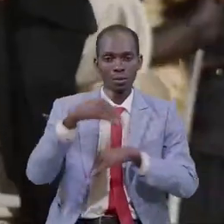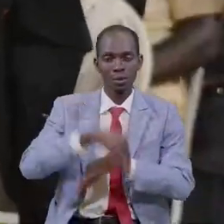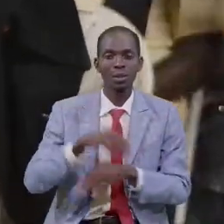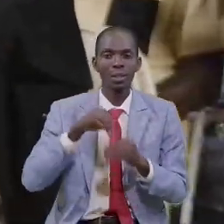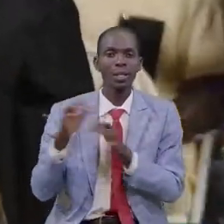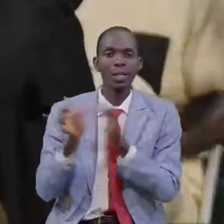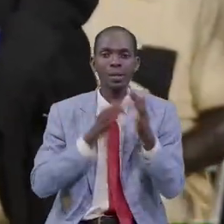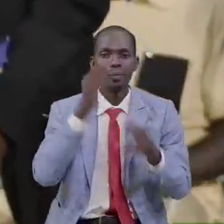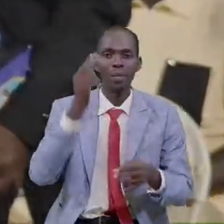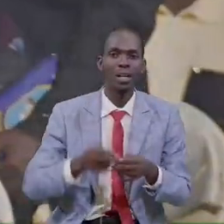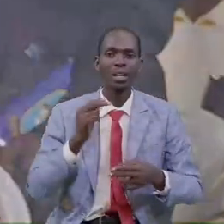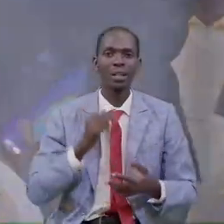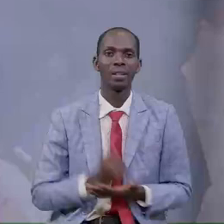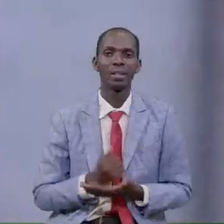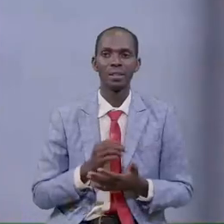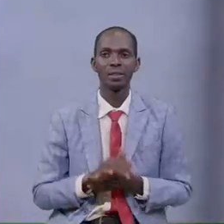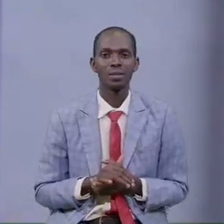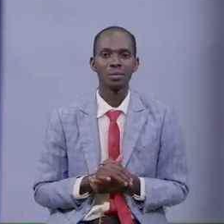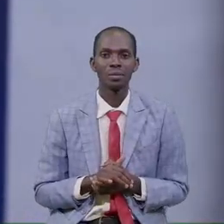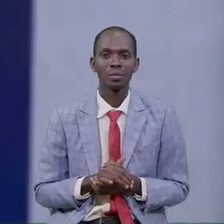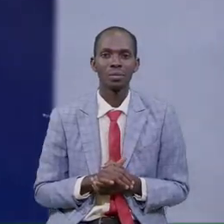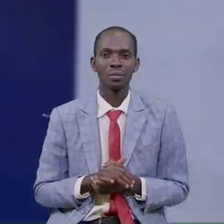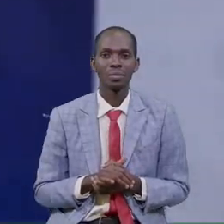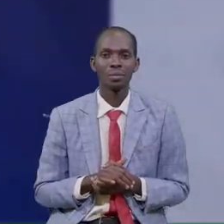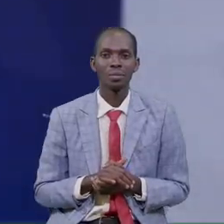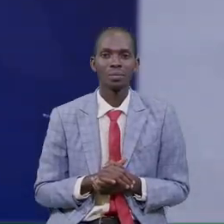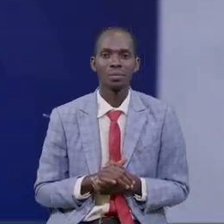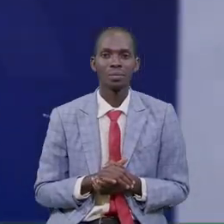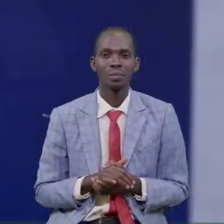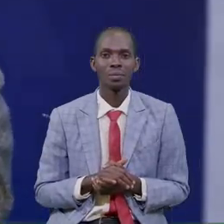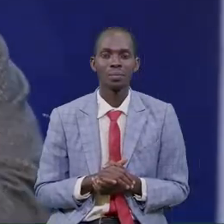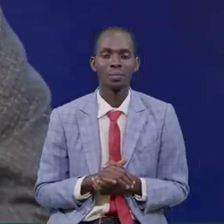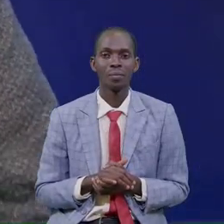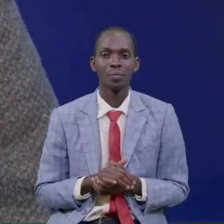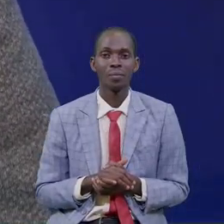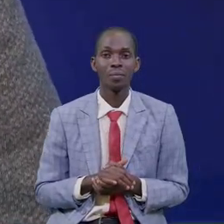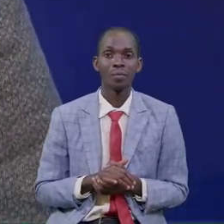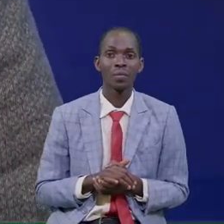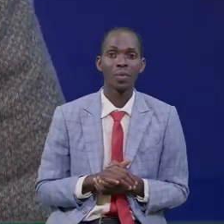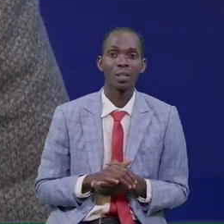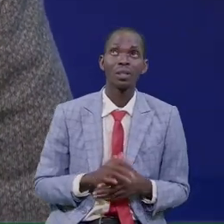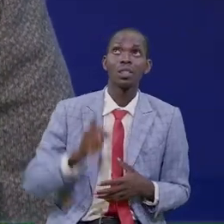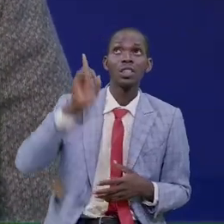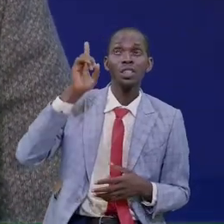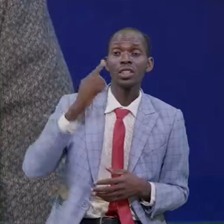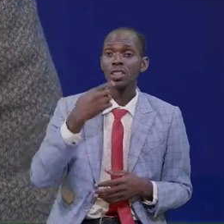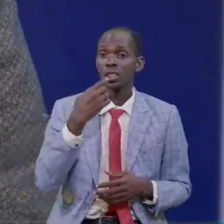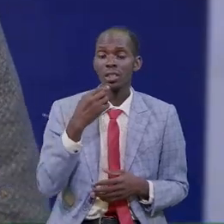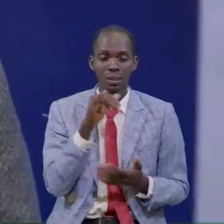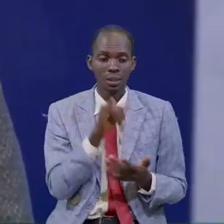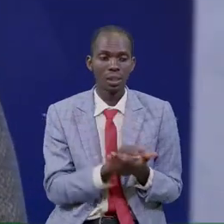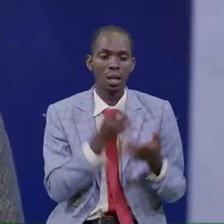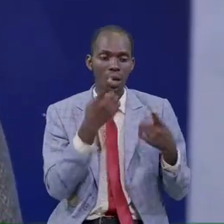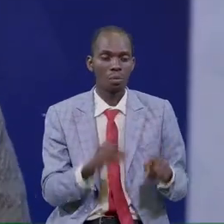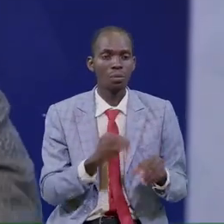plus briller ce soir au nom de Jésus Christ. It says that happens in the day that the